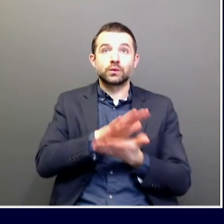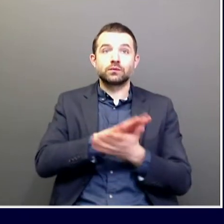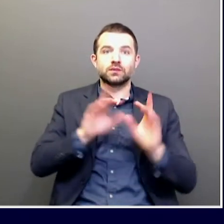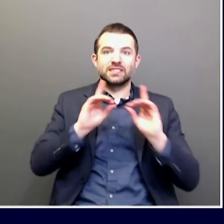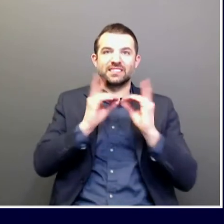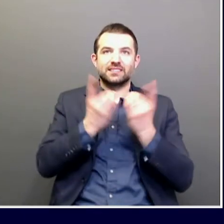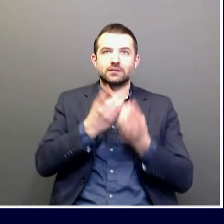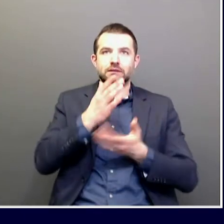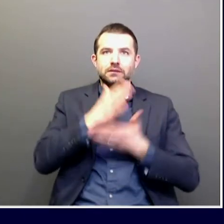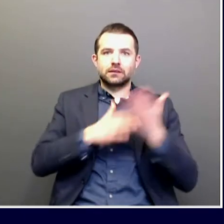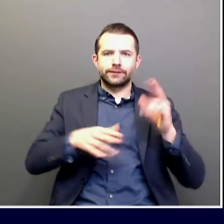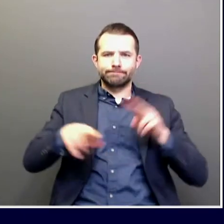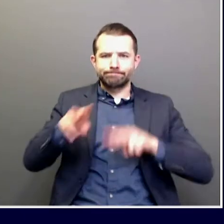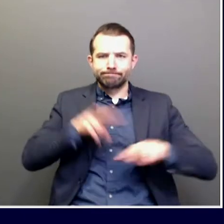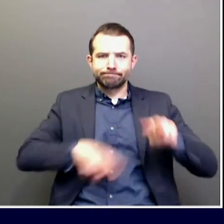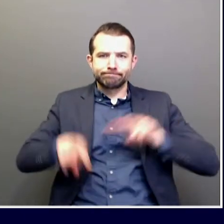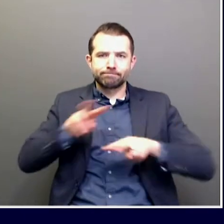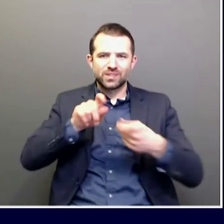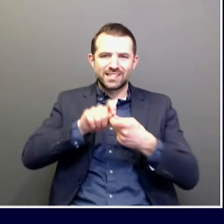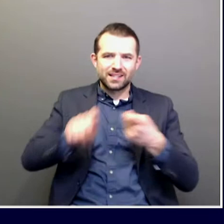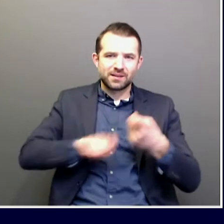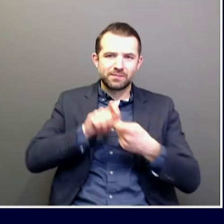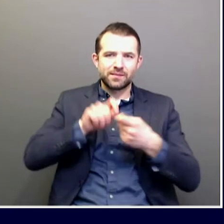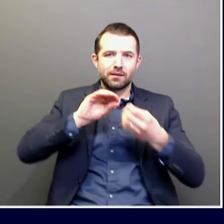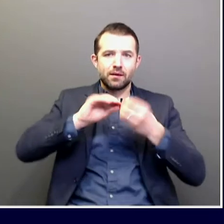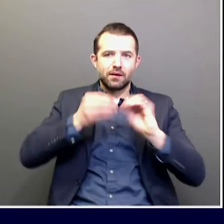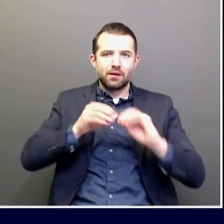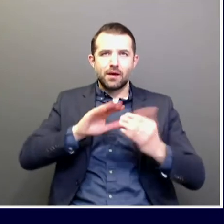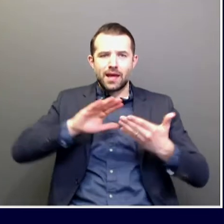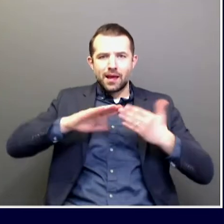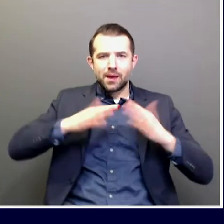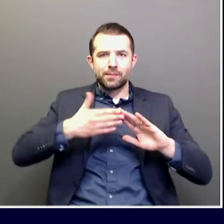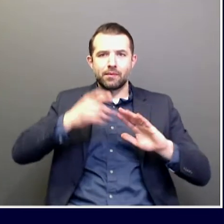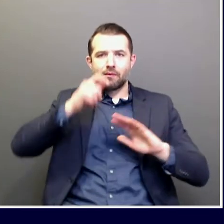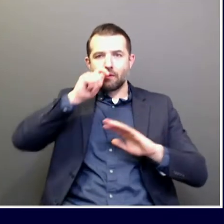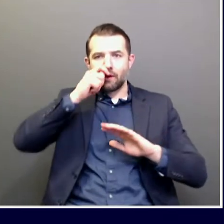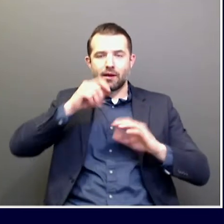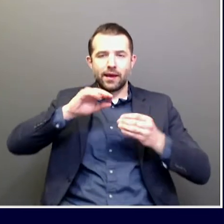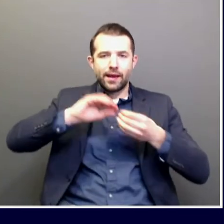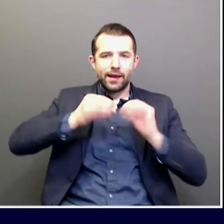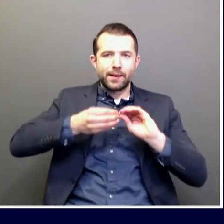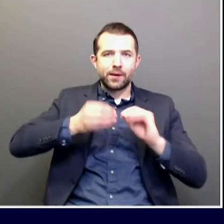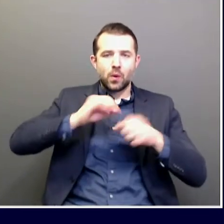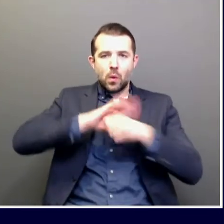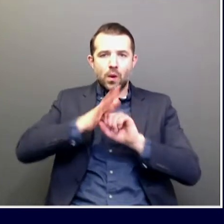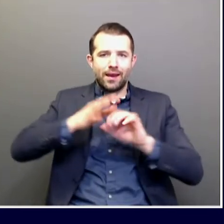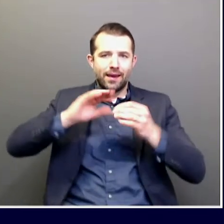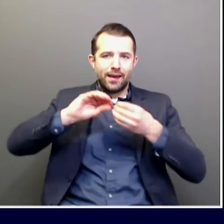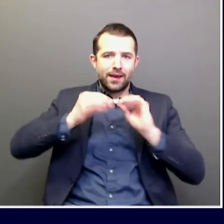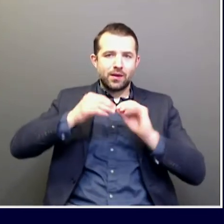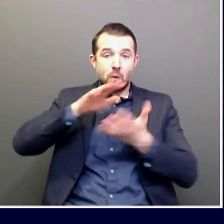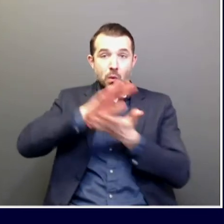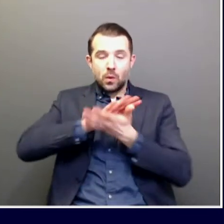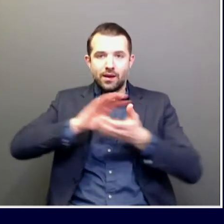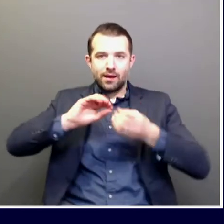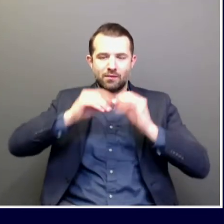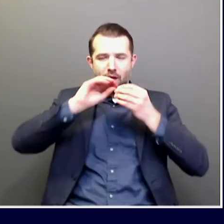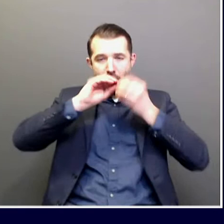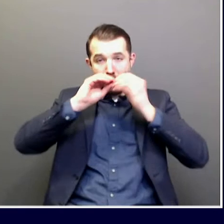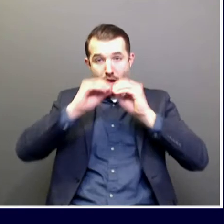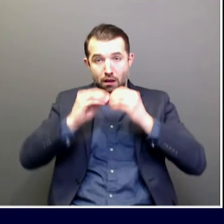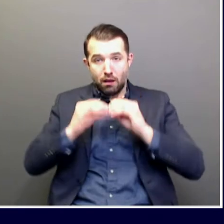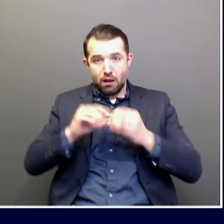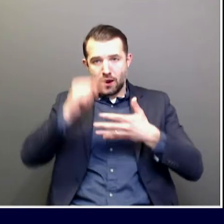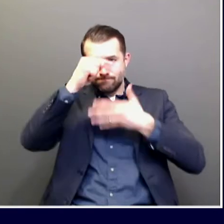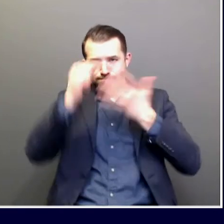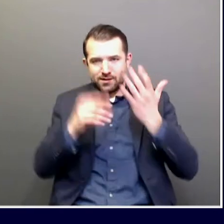weigh in here. I don't know that, I wouldn't frame that I have any concerns, Mel. I mean, this is one reason why it's really important, again, for me and my team to